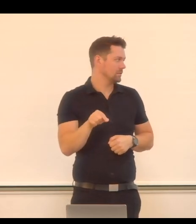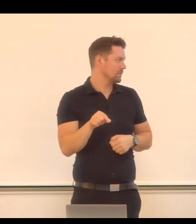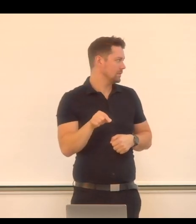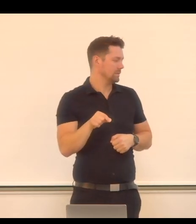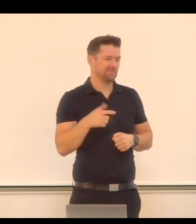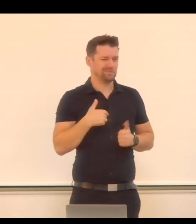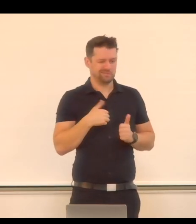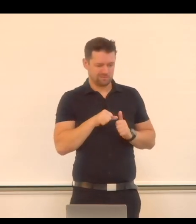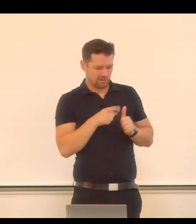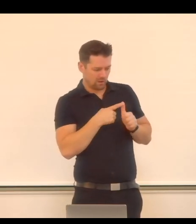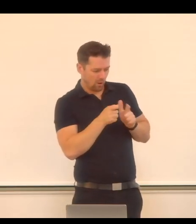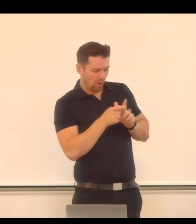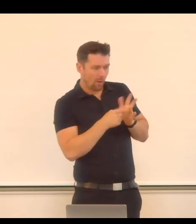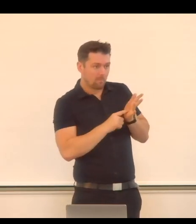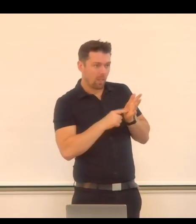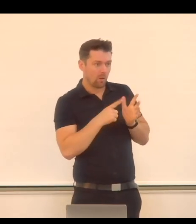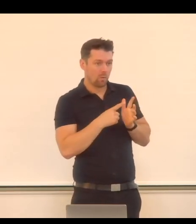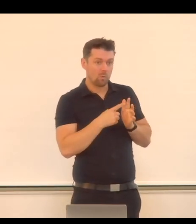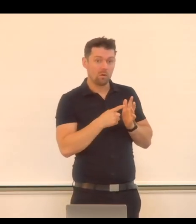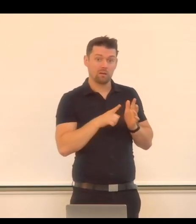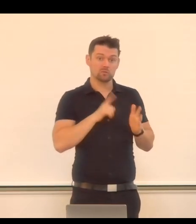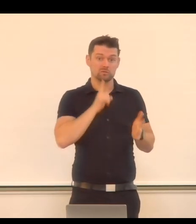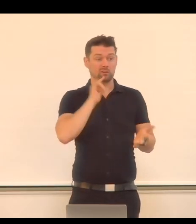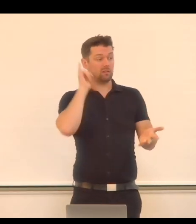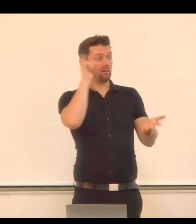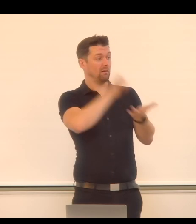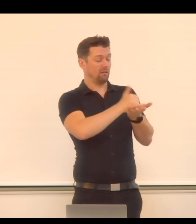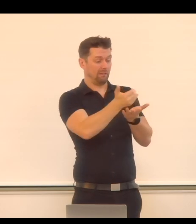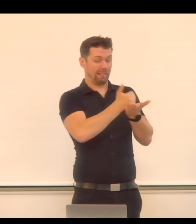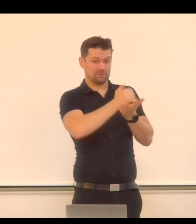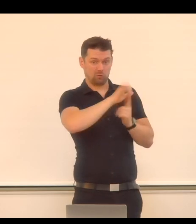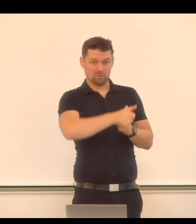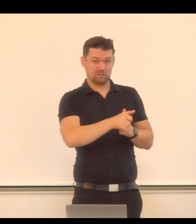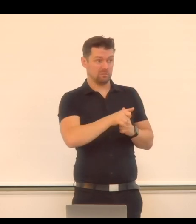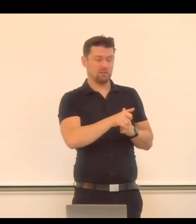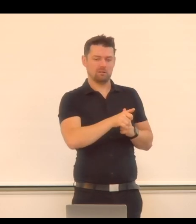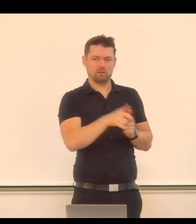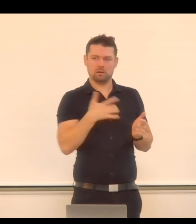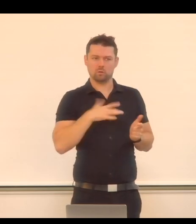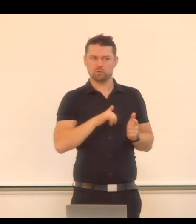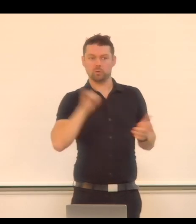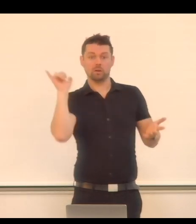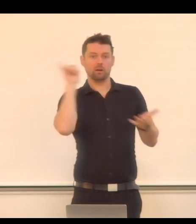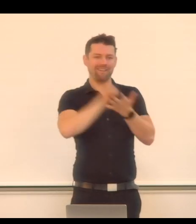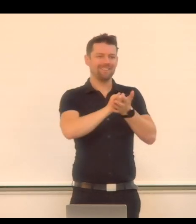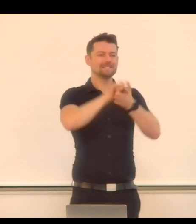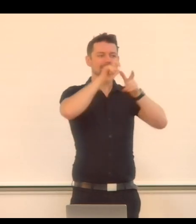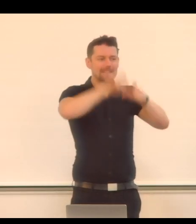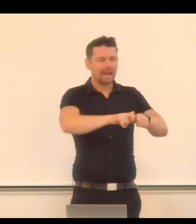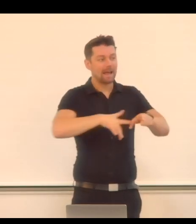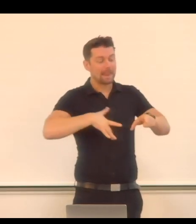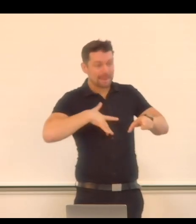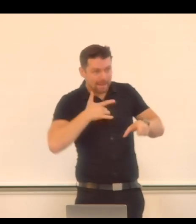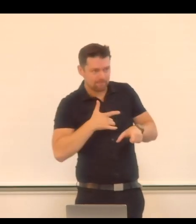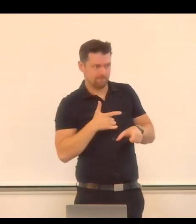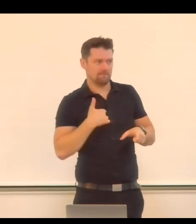Apollo. Not just to go back and land there and collect rocks and come back, but to go back and stay and live there for longer periods of time. So I'm at the point